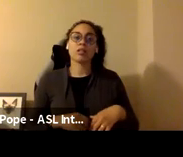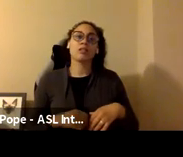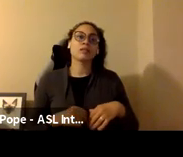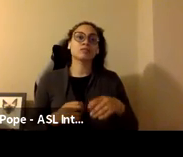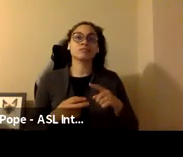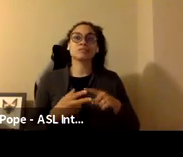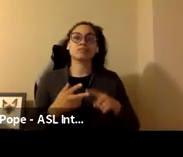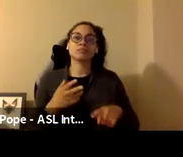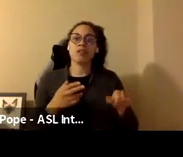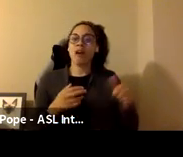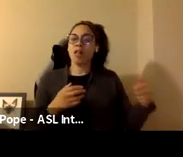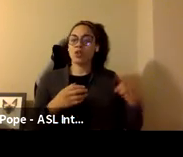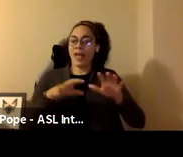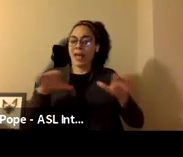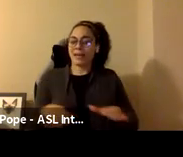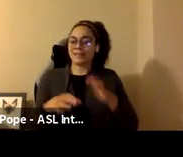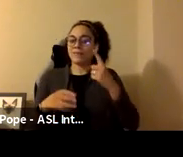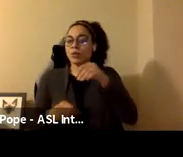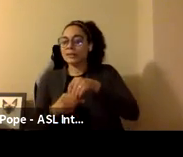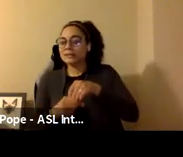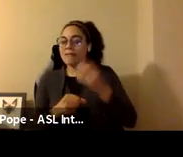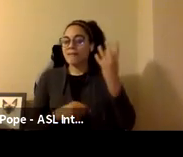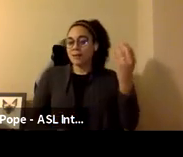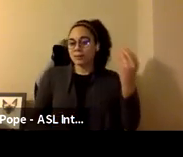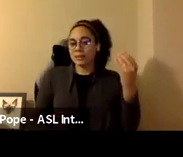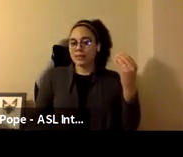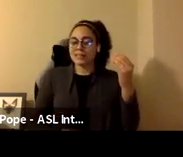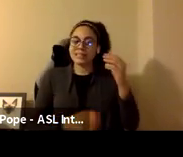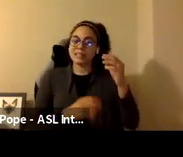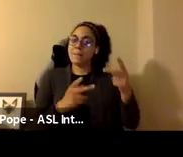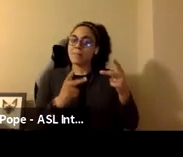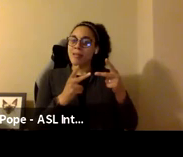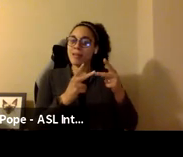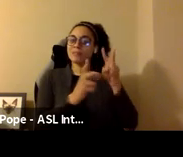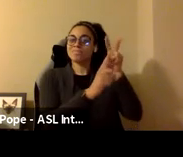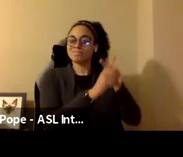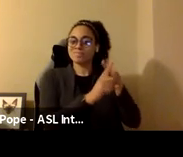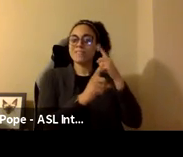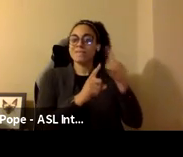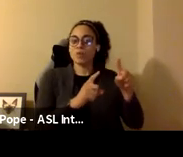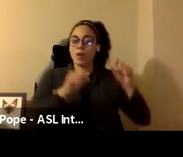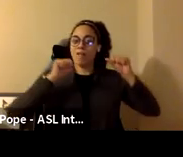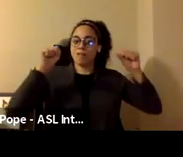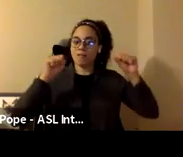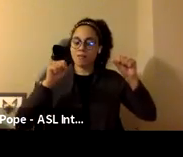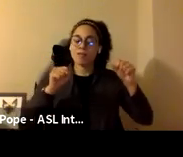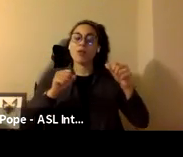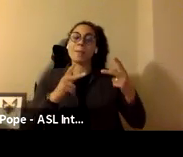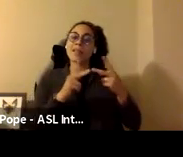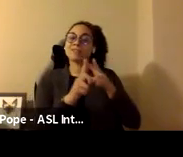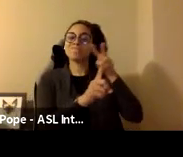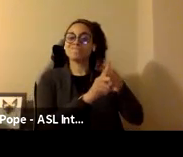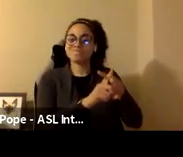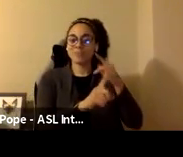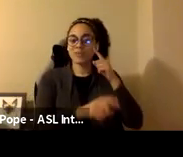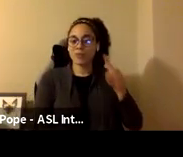activity that they can do inside or outside, a space specifically to go for physical activity, or a space specifically to go